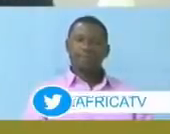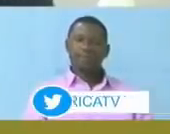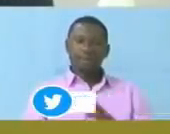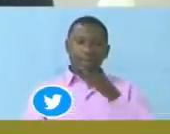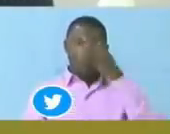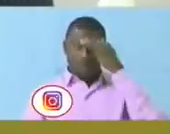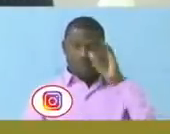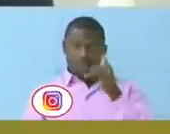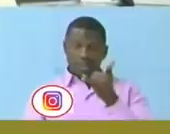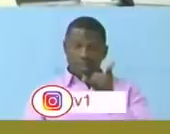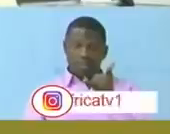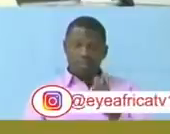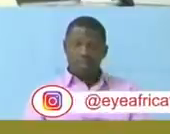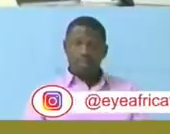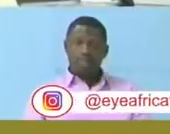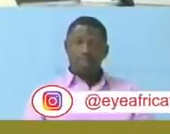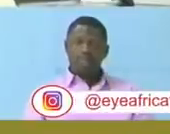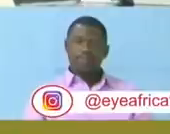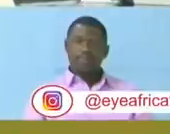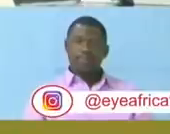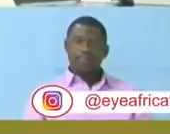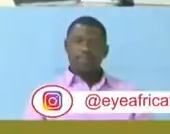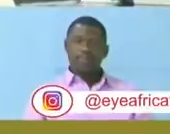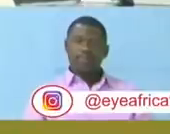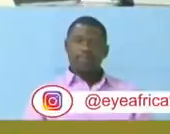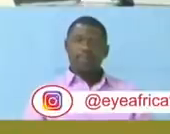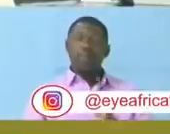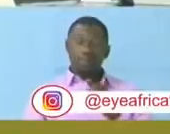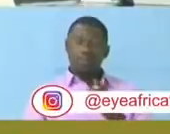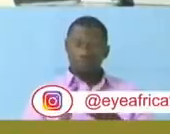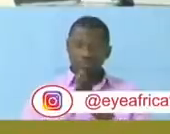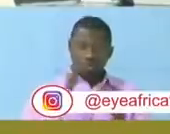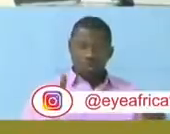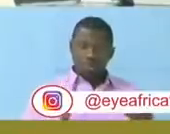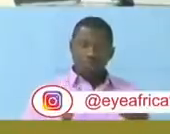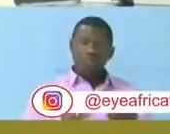Do you agree? But it's copied to IGP.